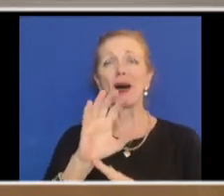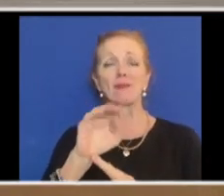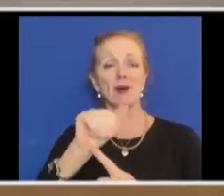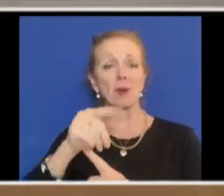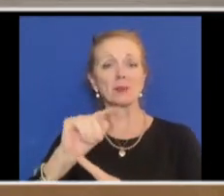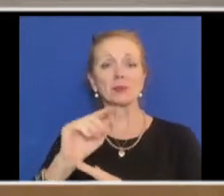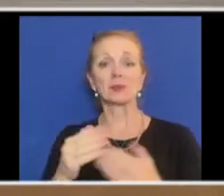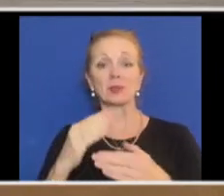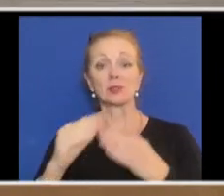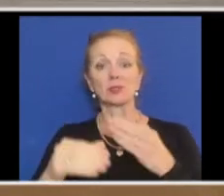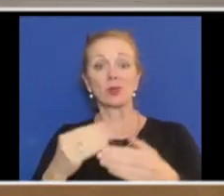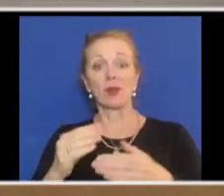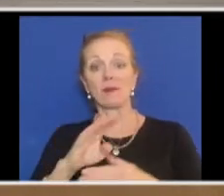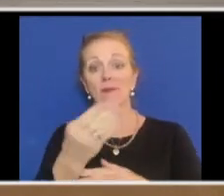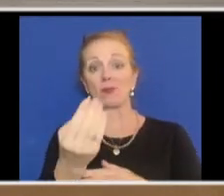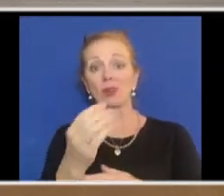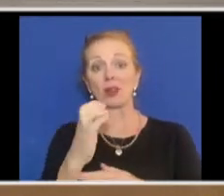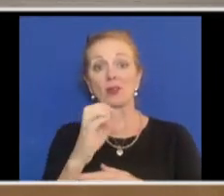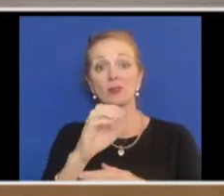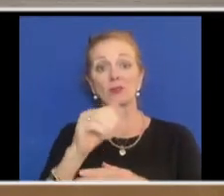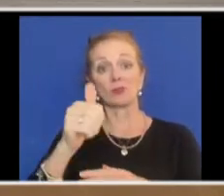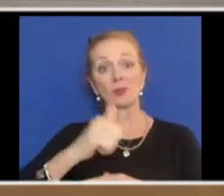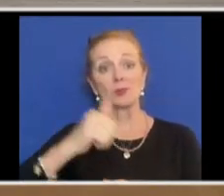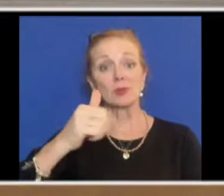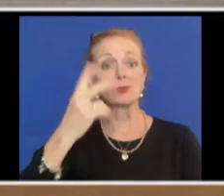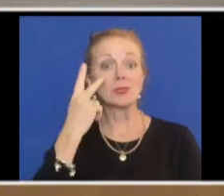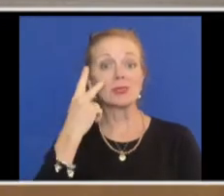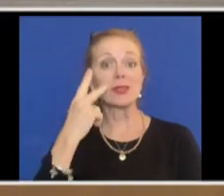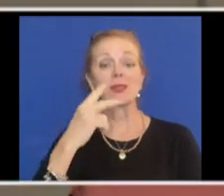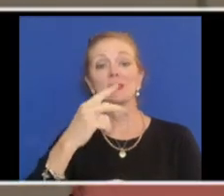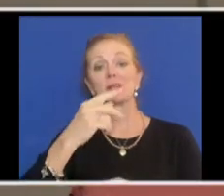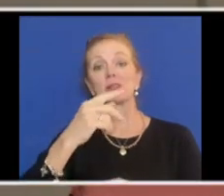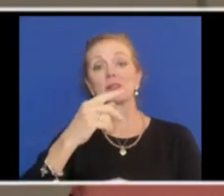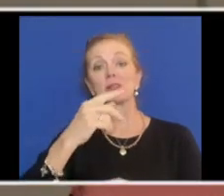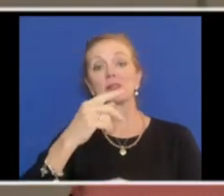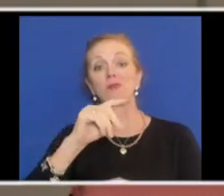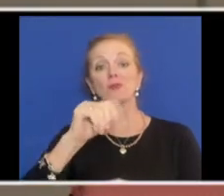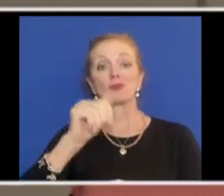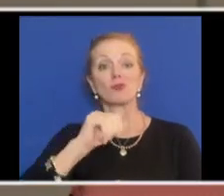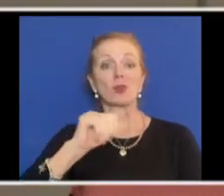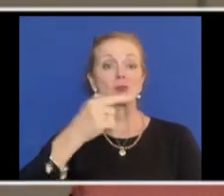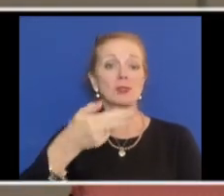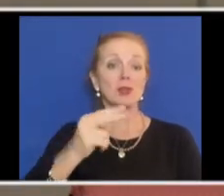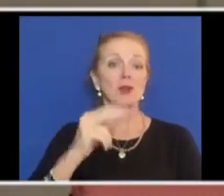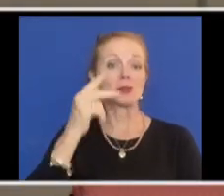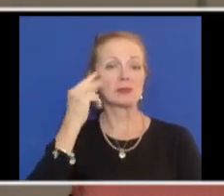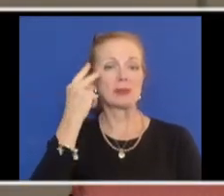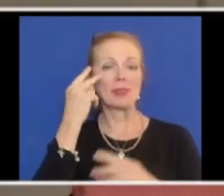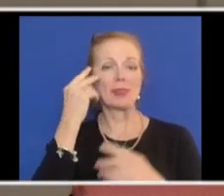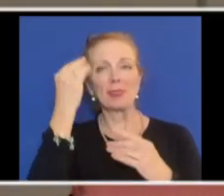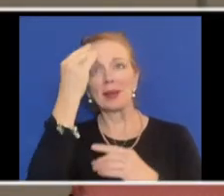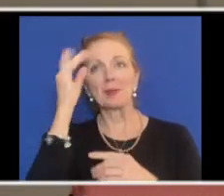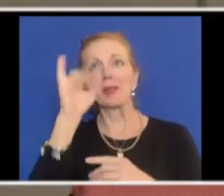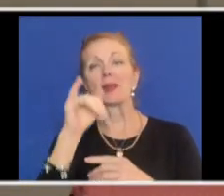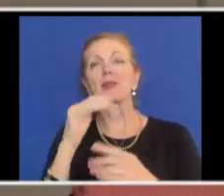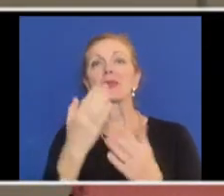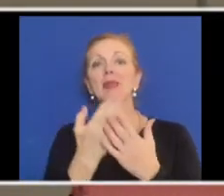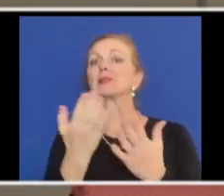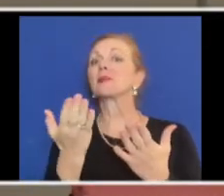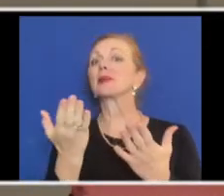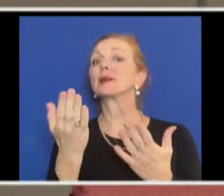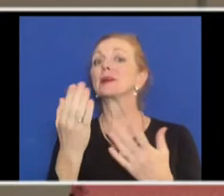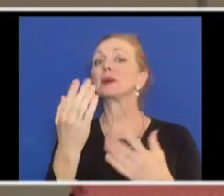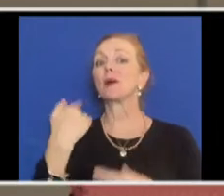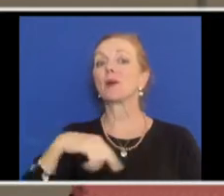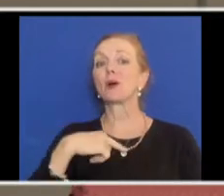1400 trips that you see in the trip gym so when we think about that and this is something we